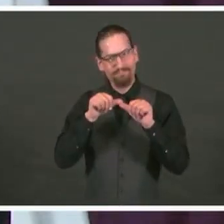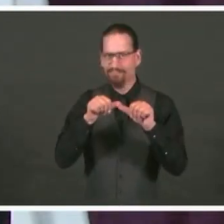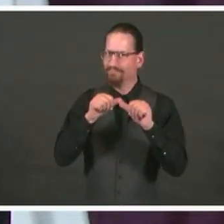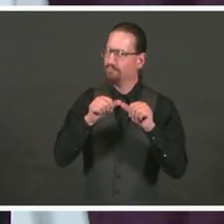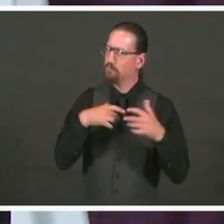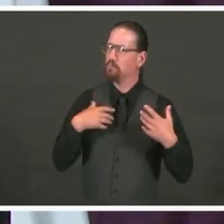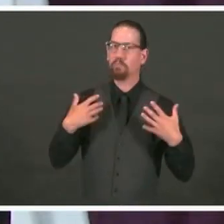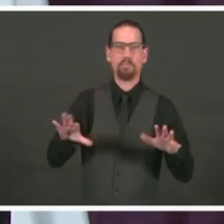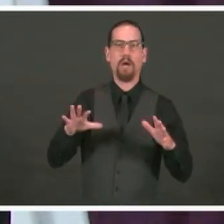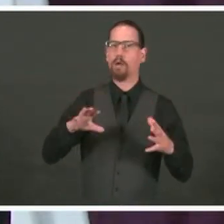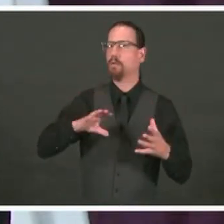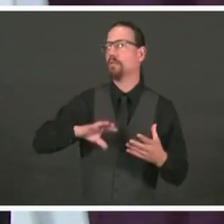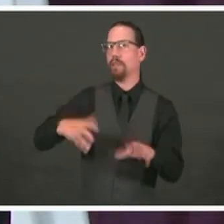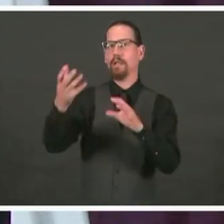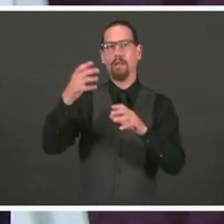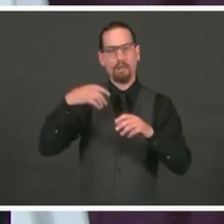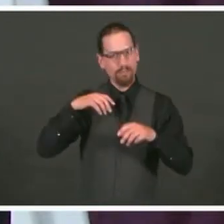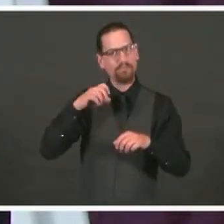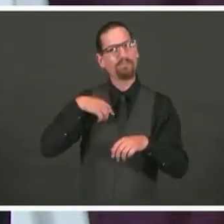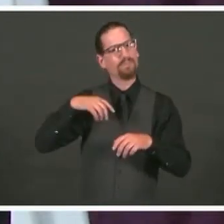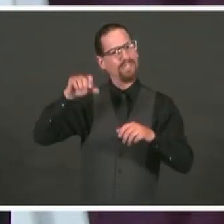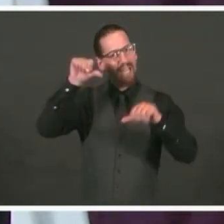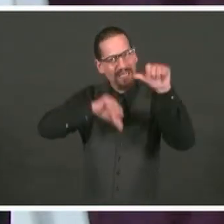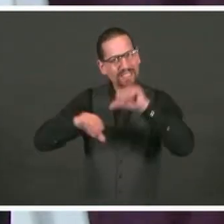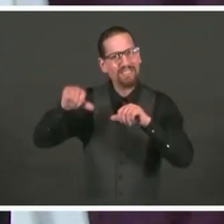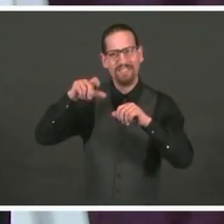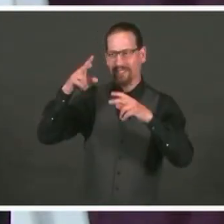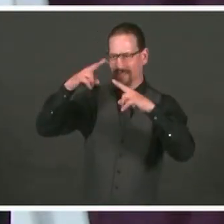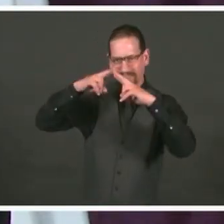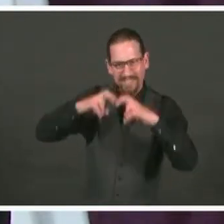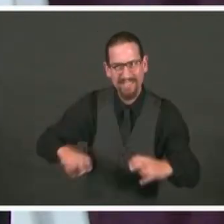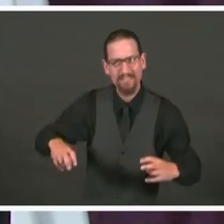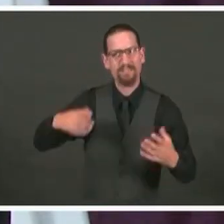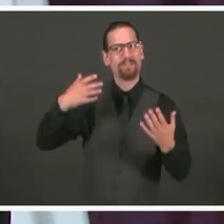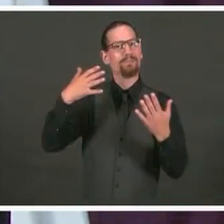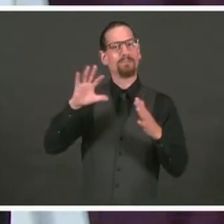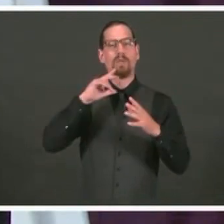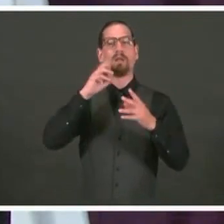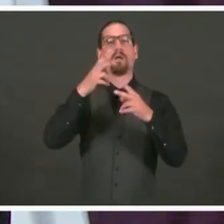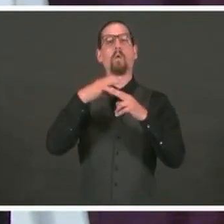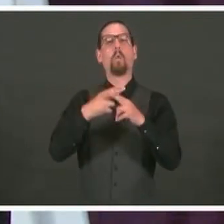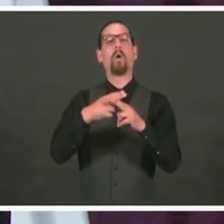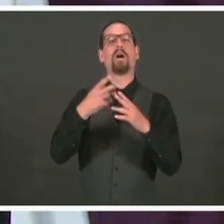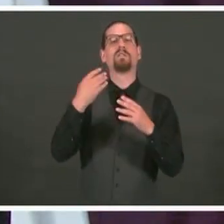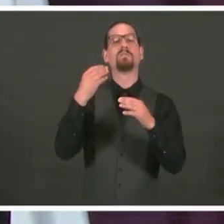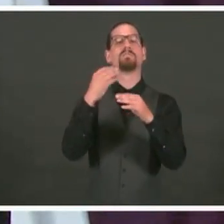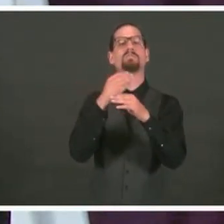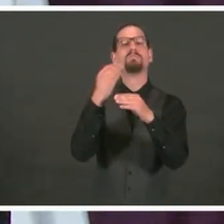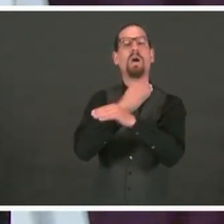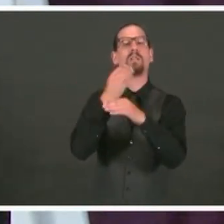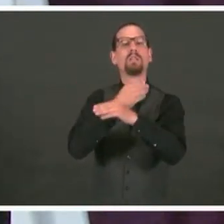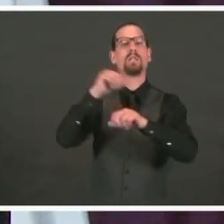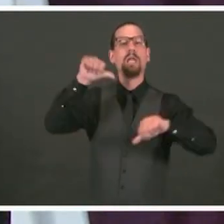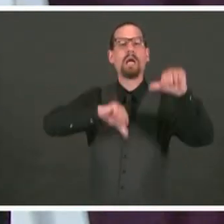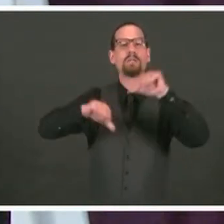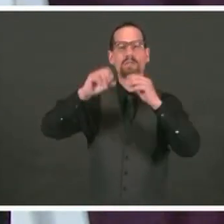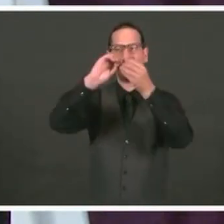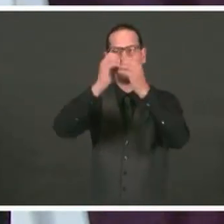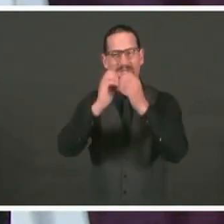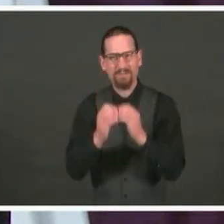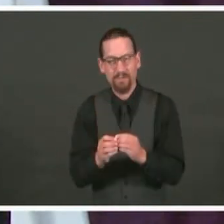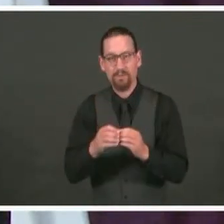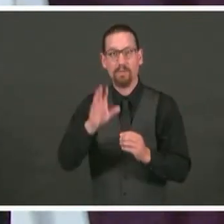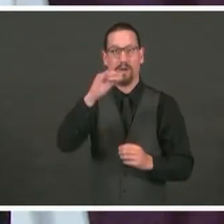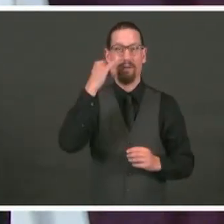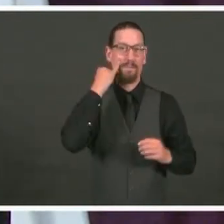formula. We now know less mask wearing, more congregating, leads